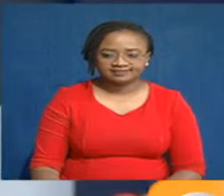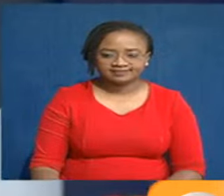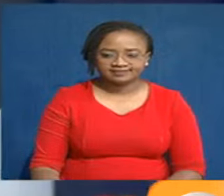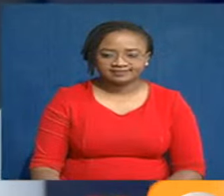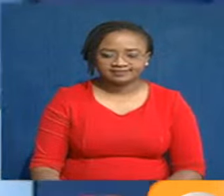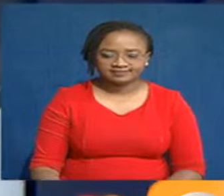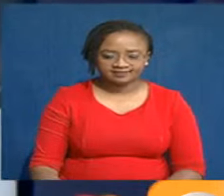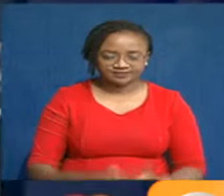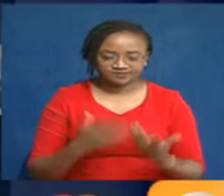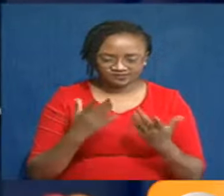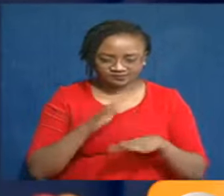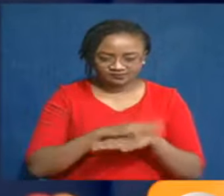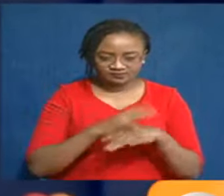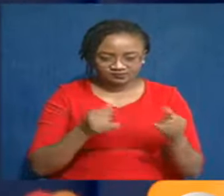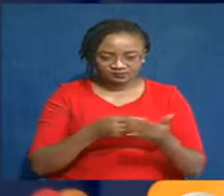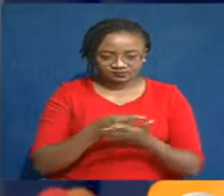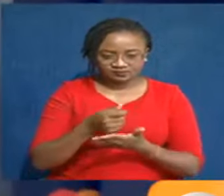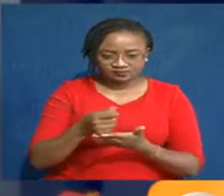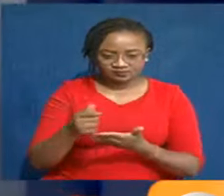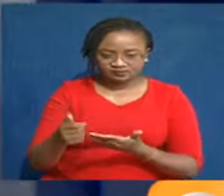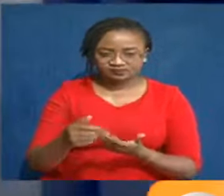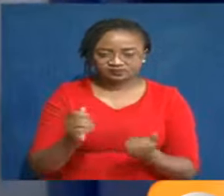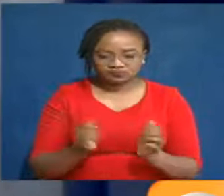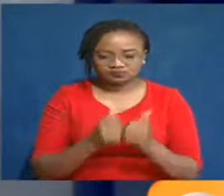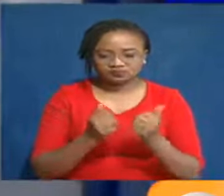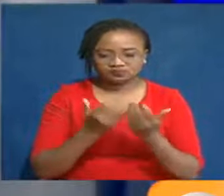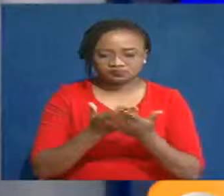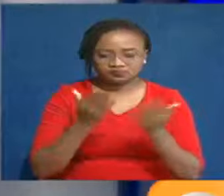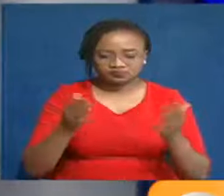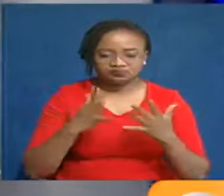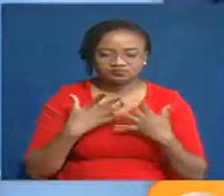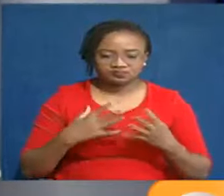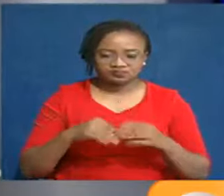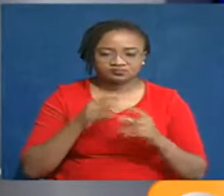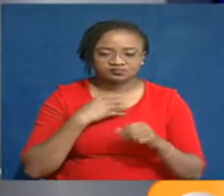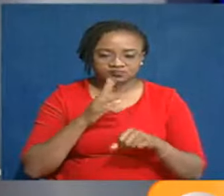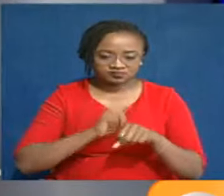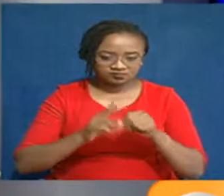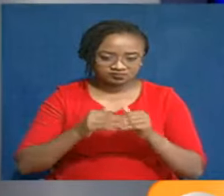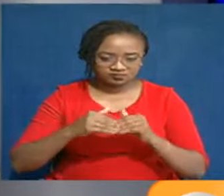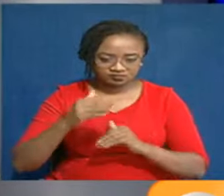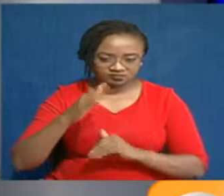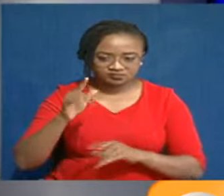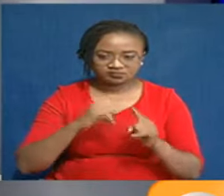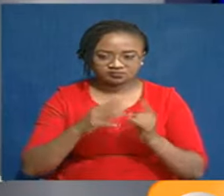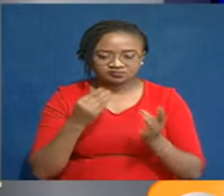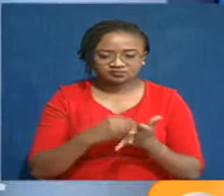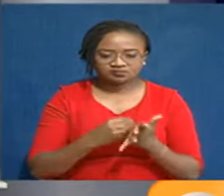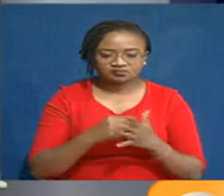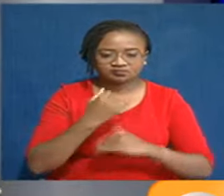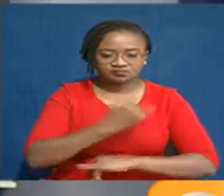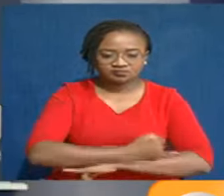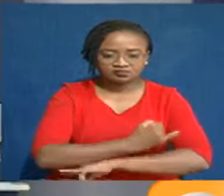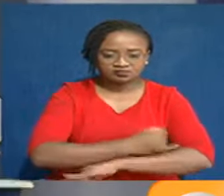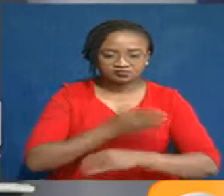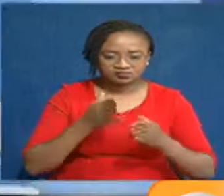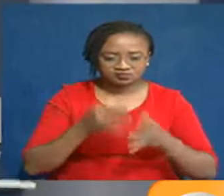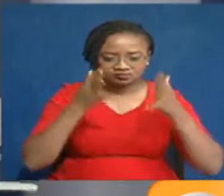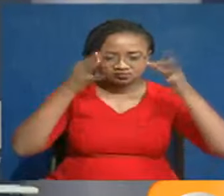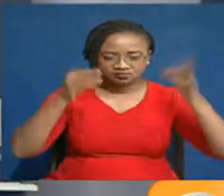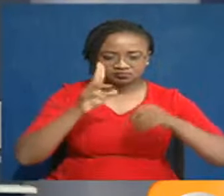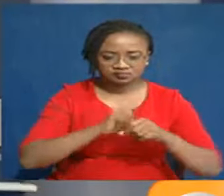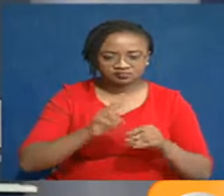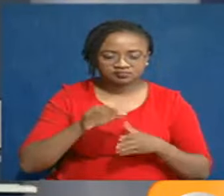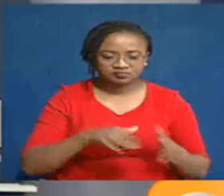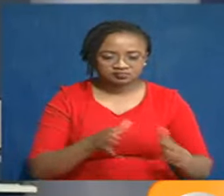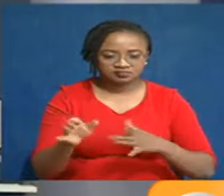As digital payment solutions continue taking a significant share of transactions, financial institutions are being forced to look for ways to enhance